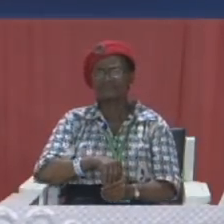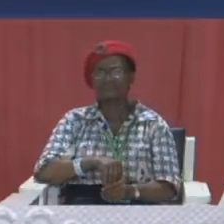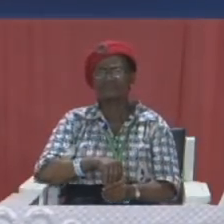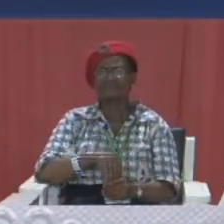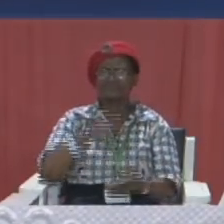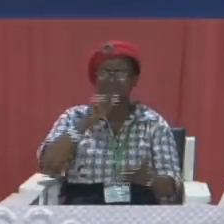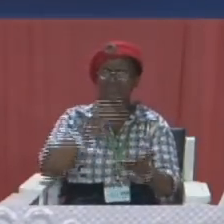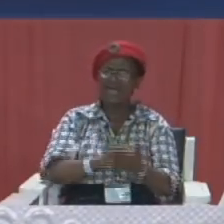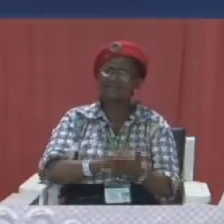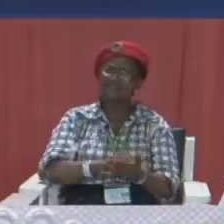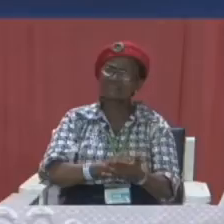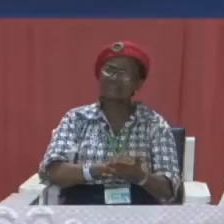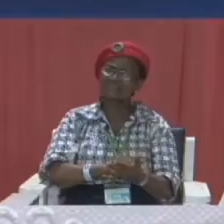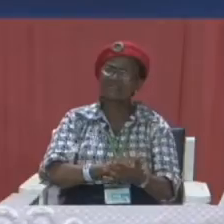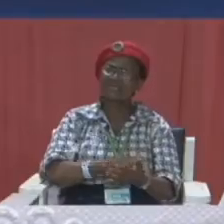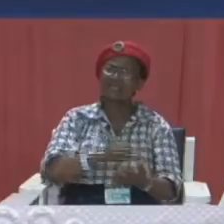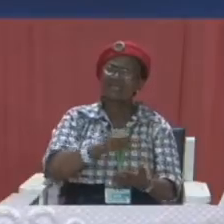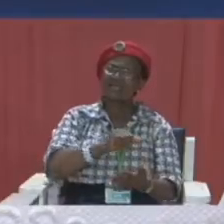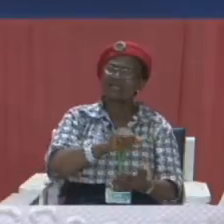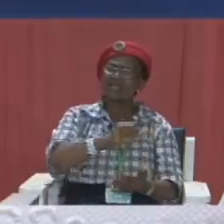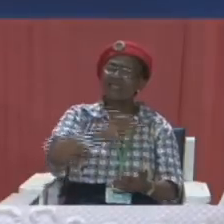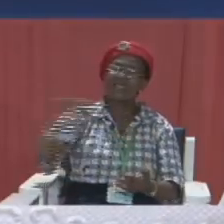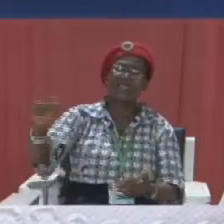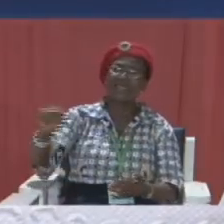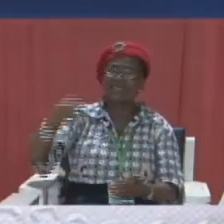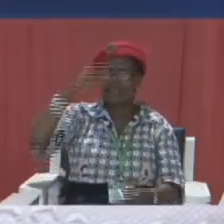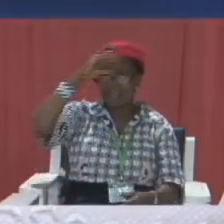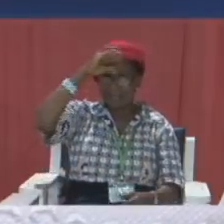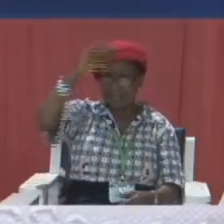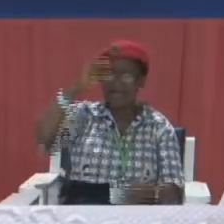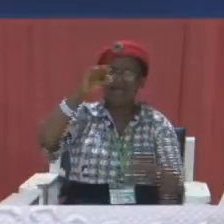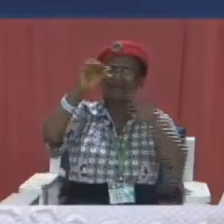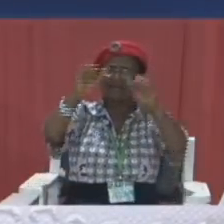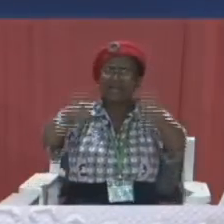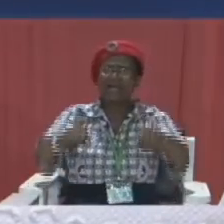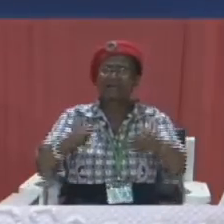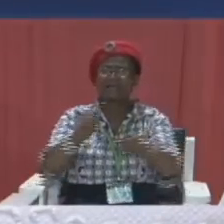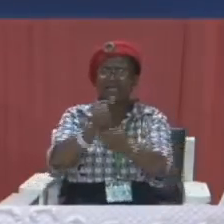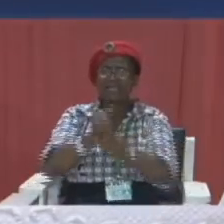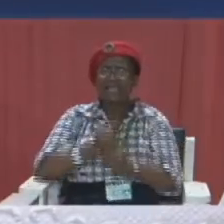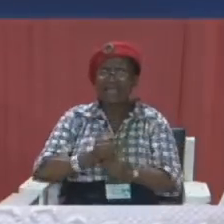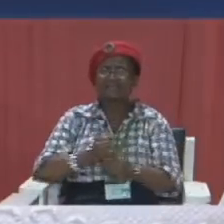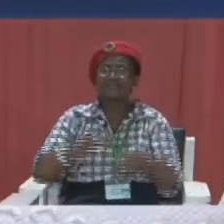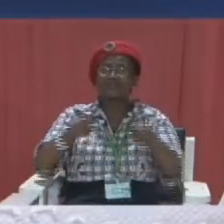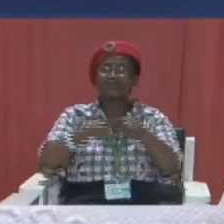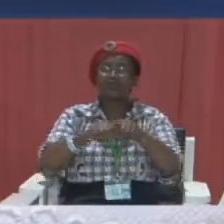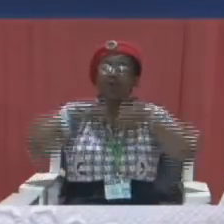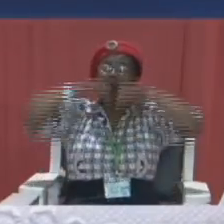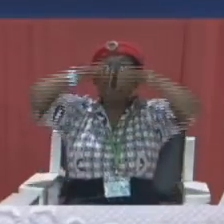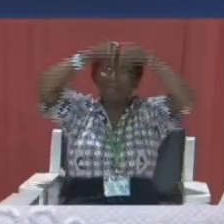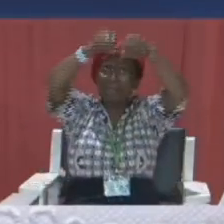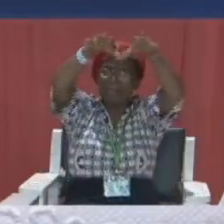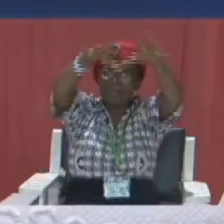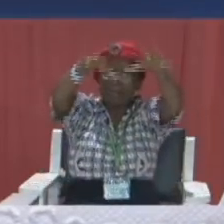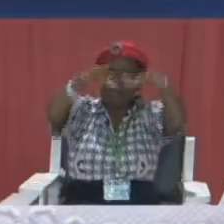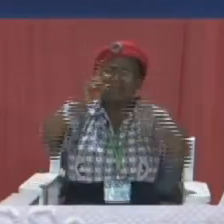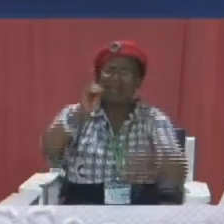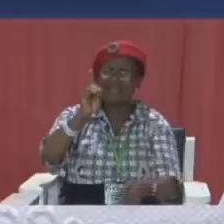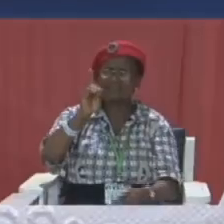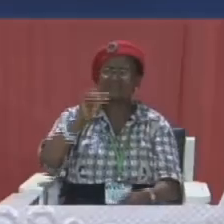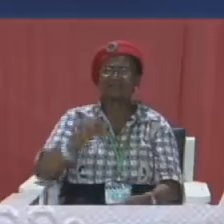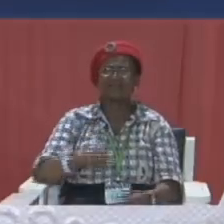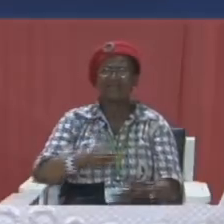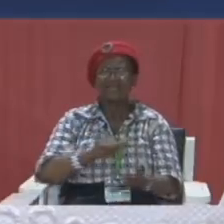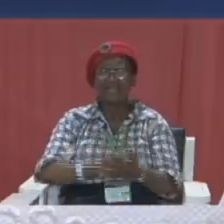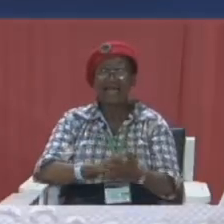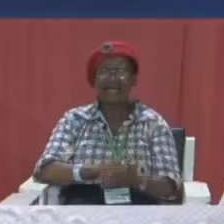That a man can get so blessed. Eniyan kan le ni ibukun to be ge. That he